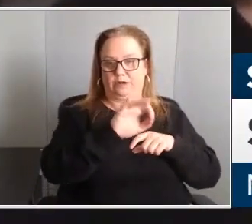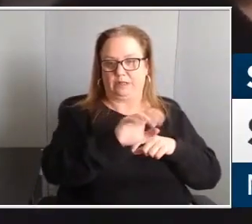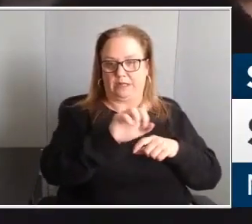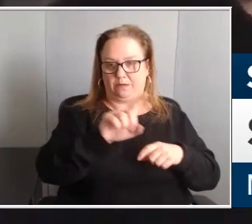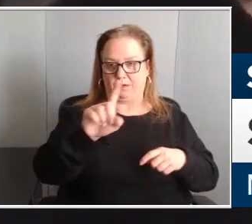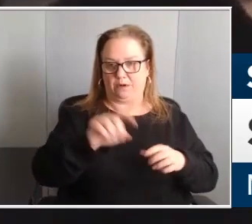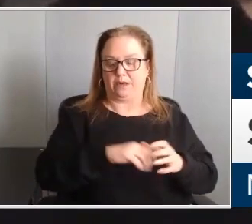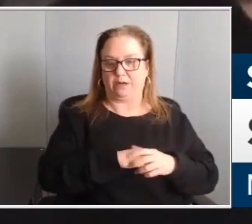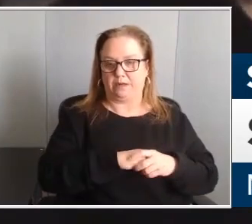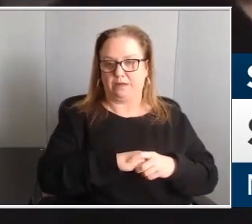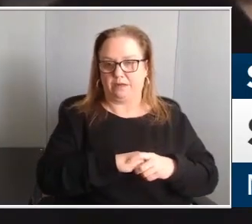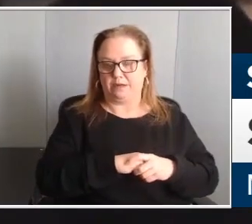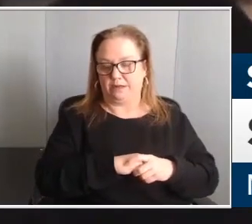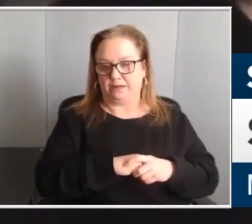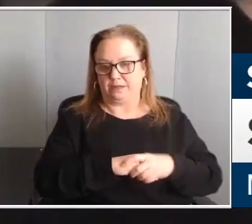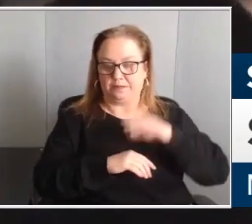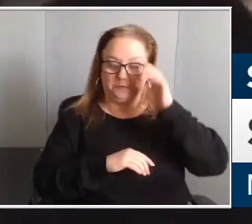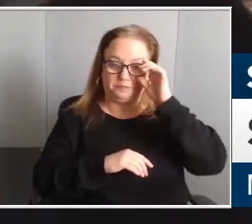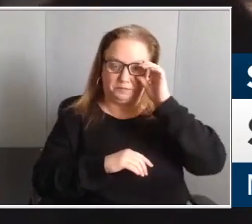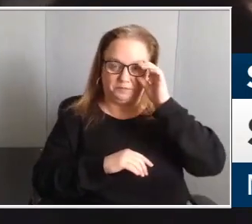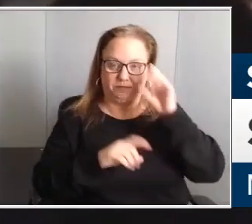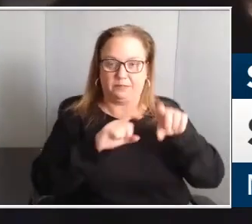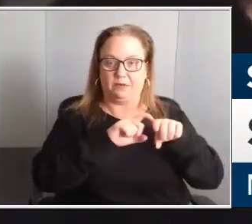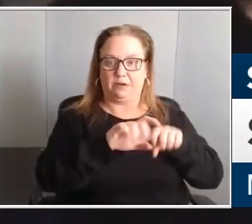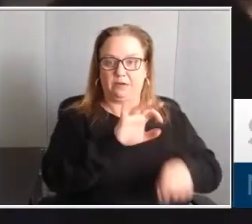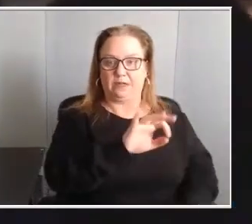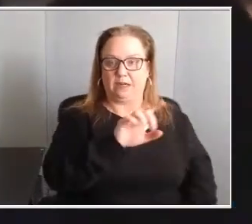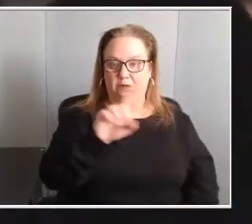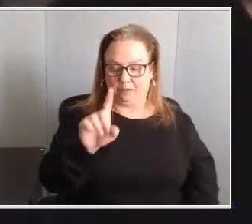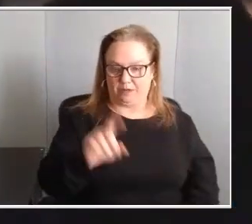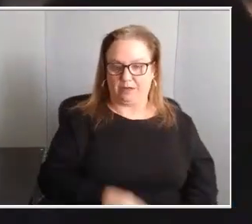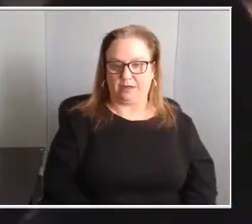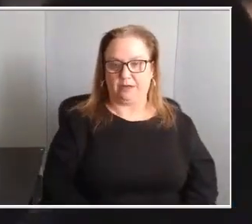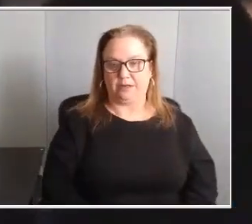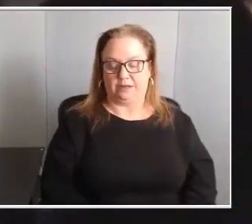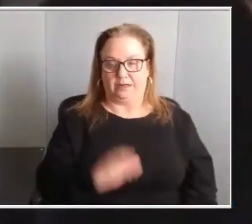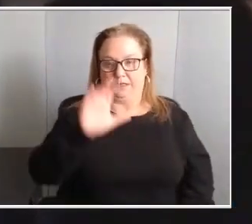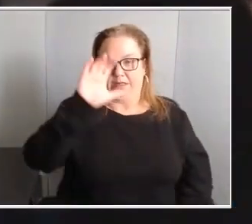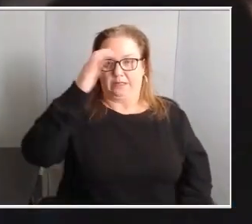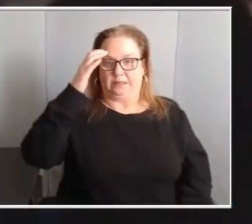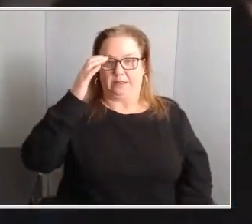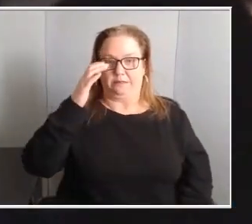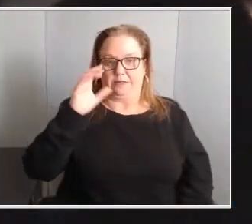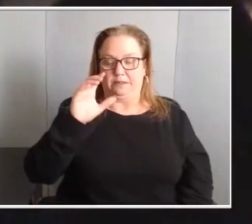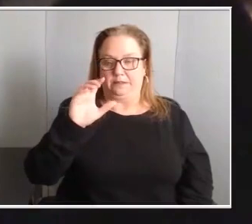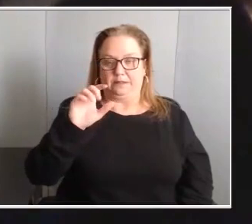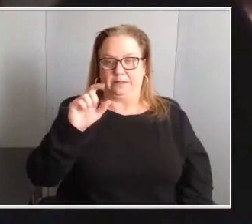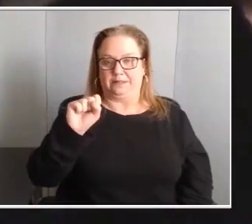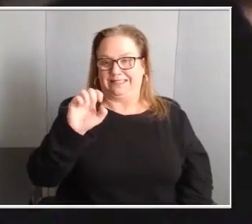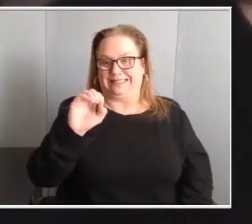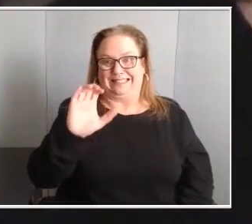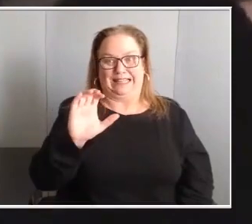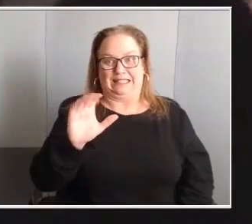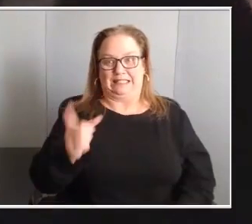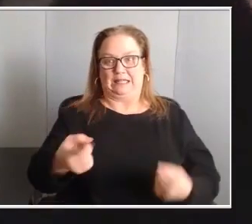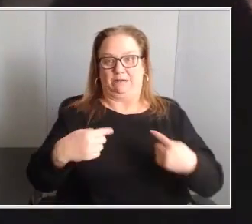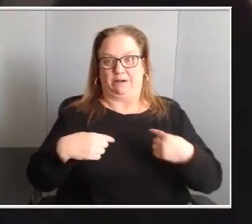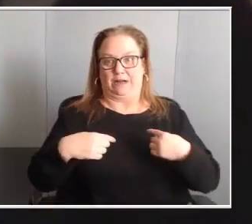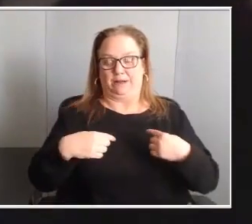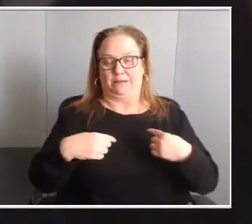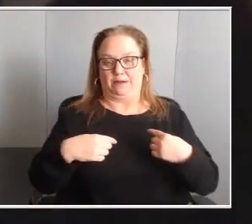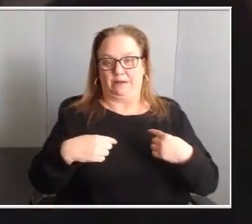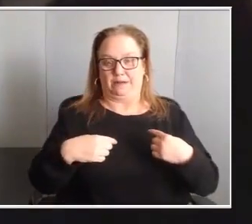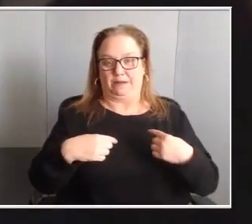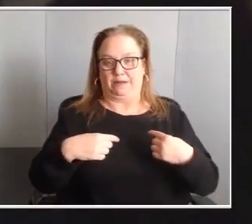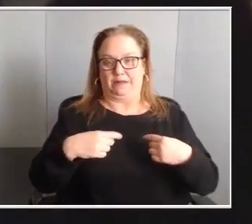911. And we called 911, and it seemed like just within seconds they were coming